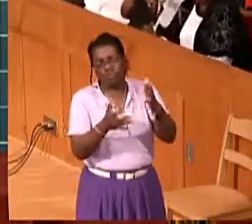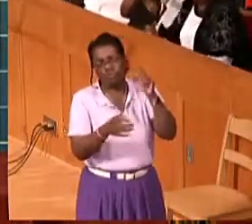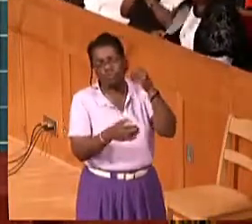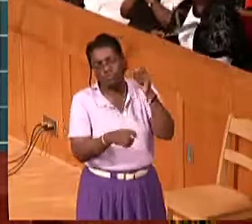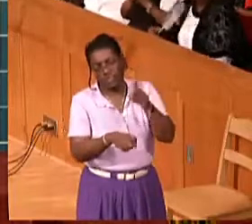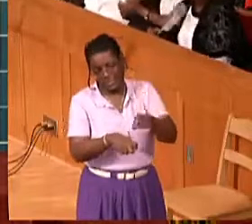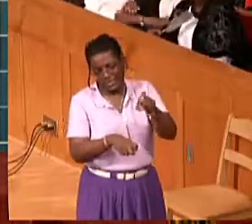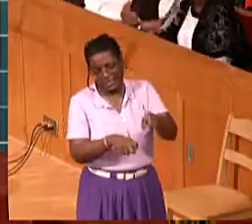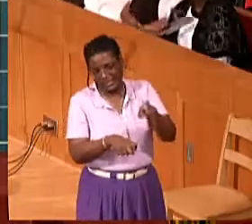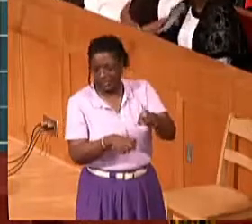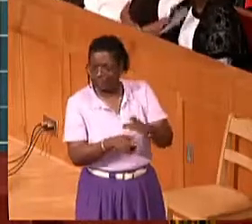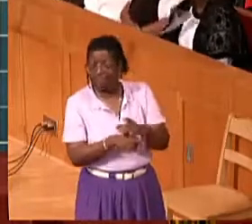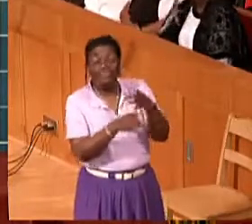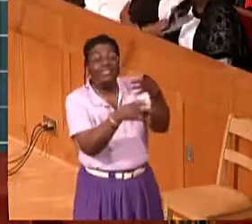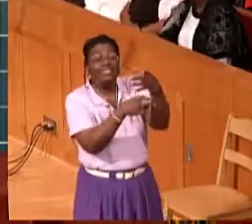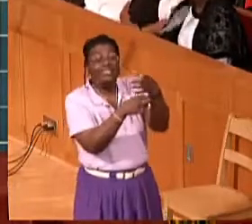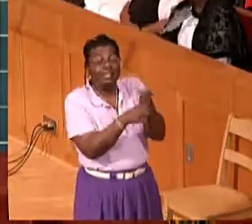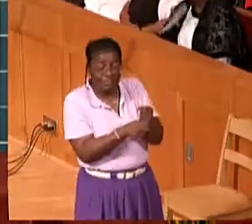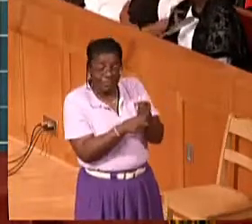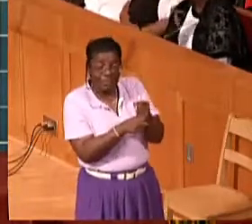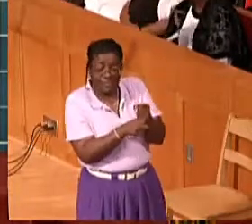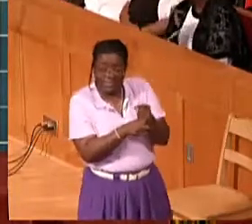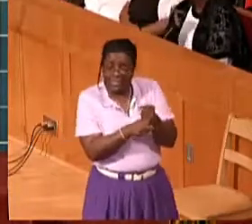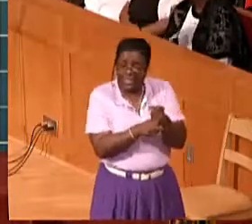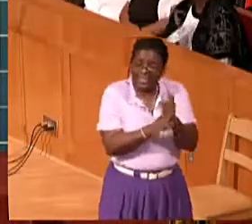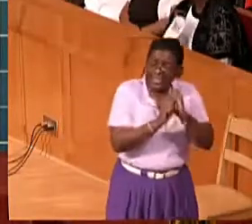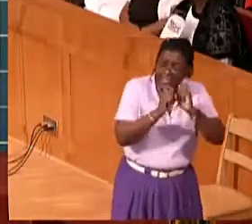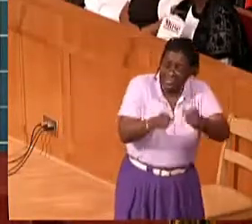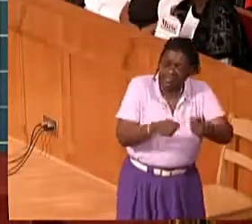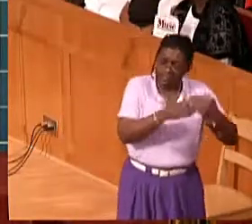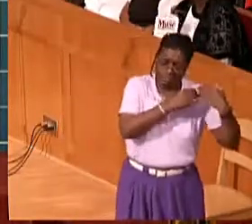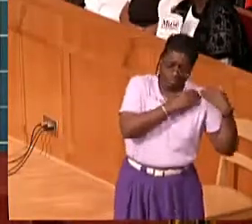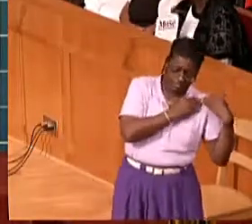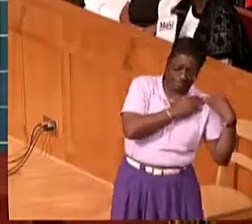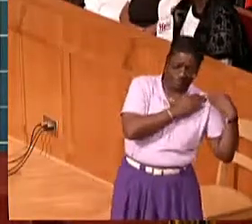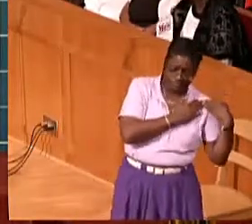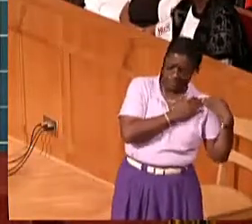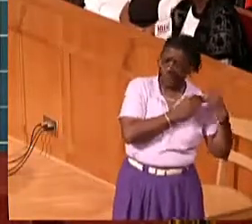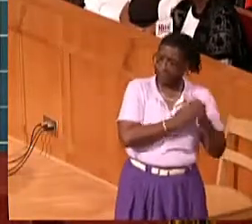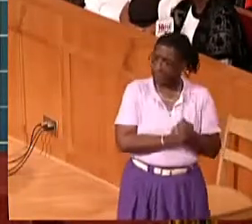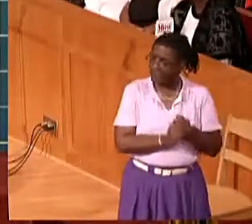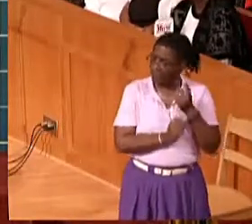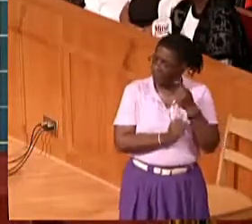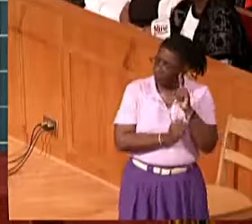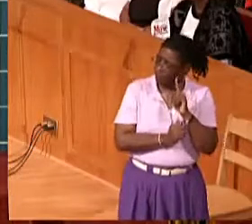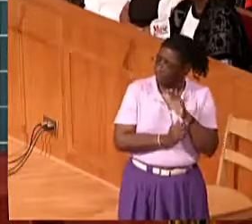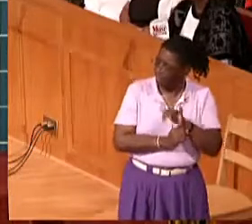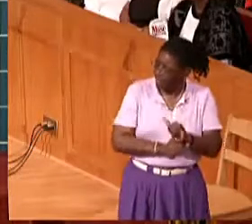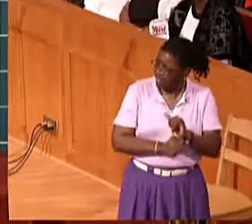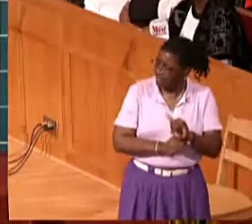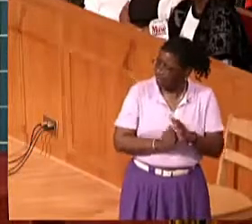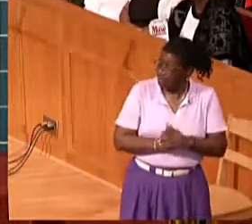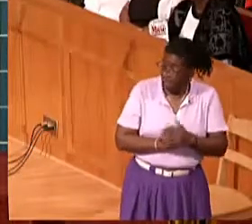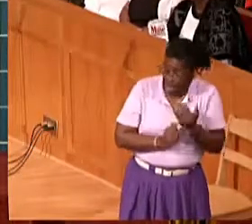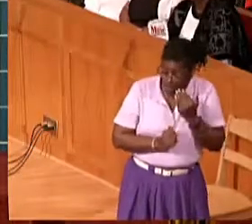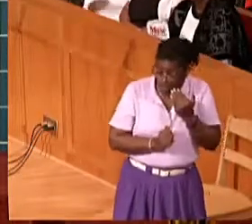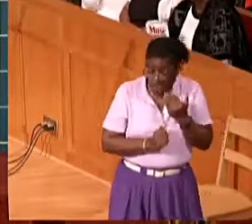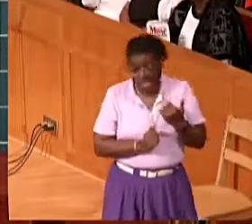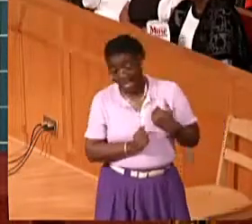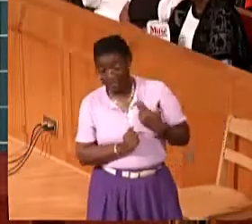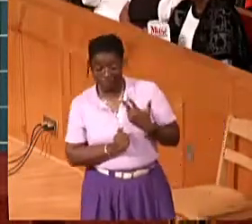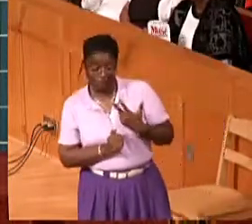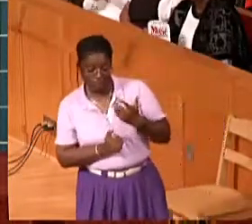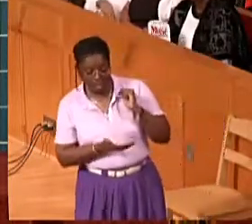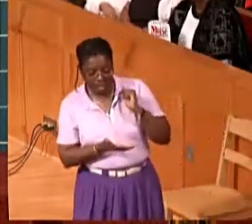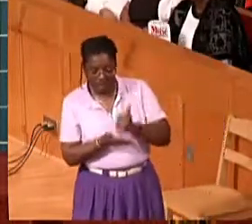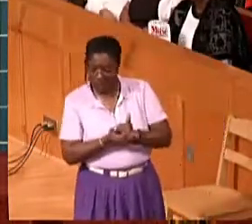He entrusted it with you. He entrusted it with you. He gave it, and I knew I wouldn't give it about 3 amen, so I brought my own witness.